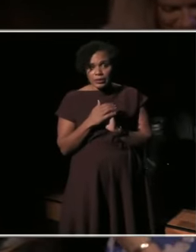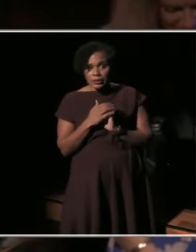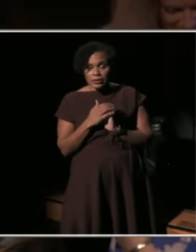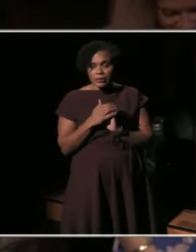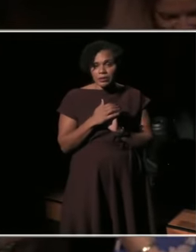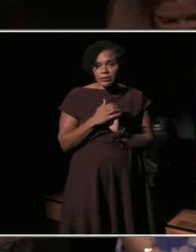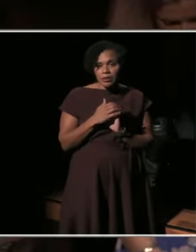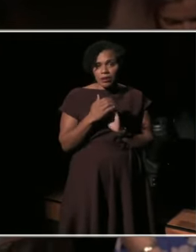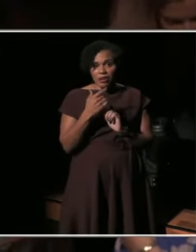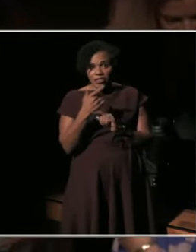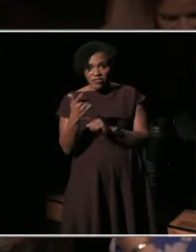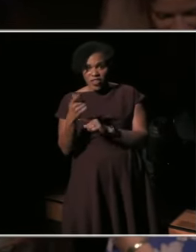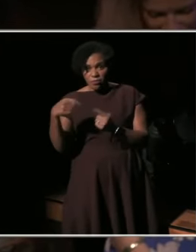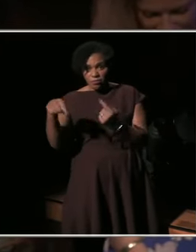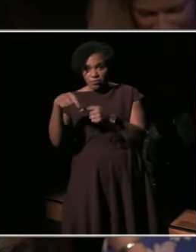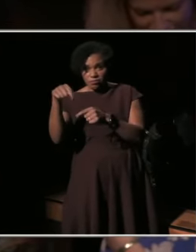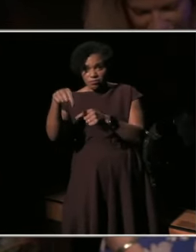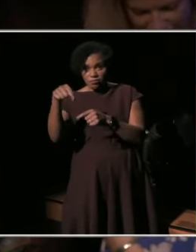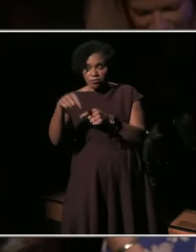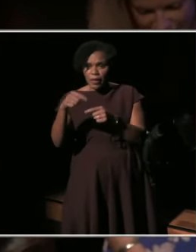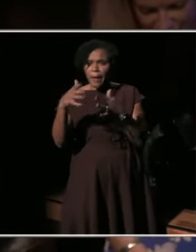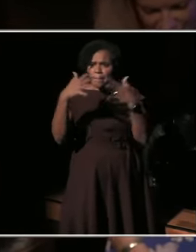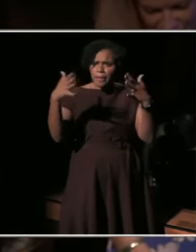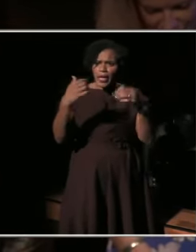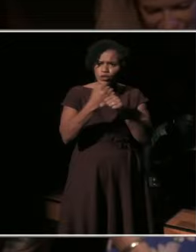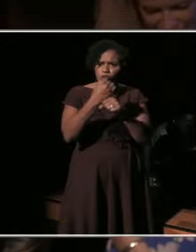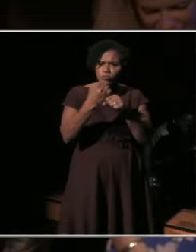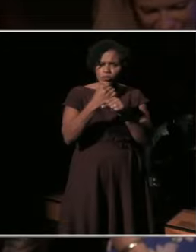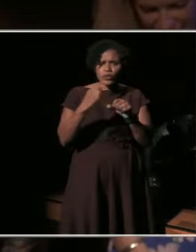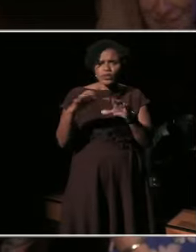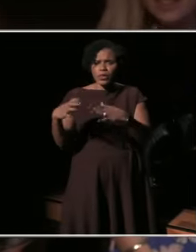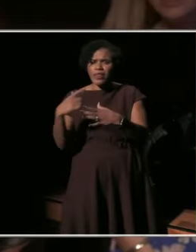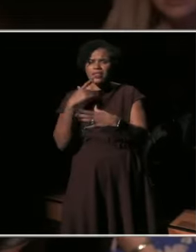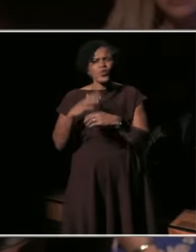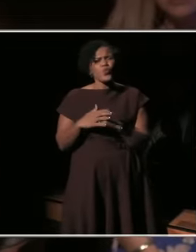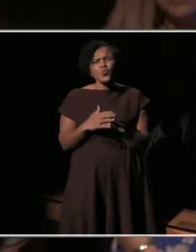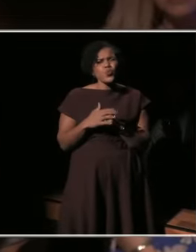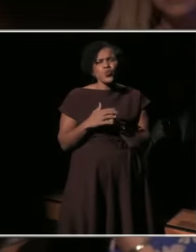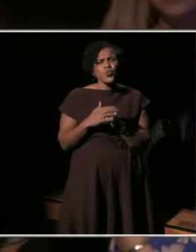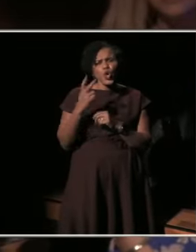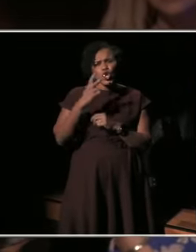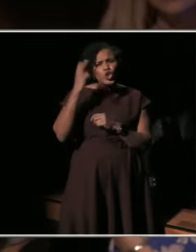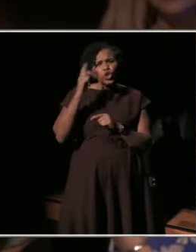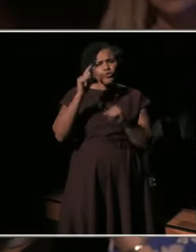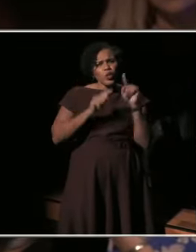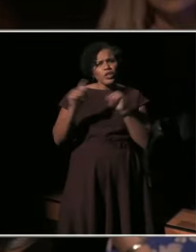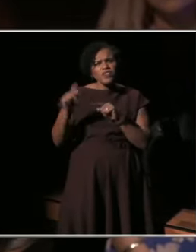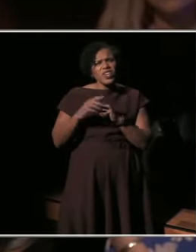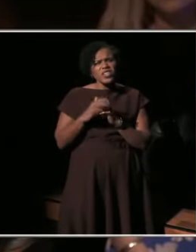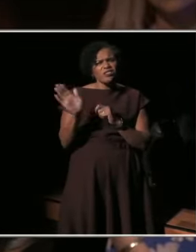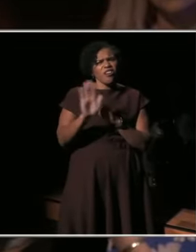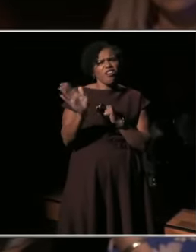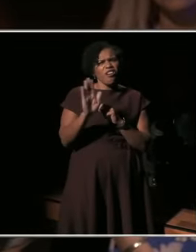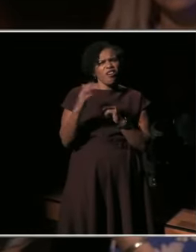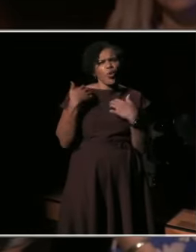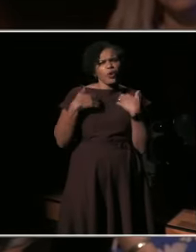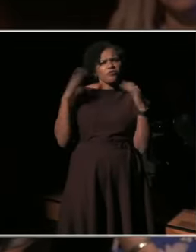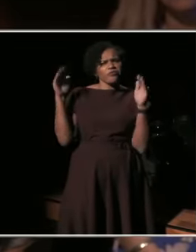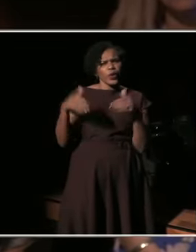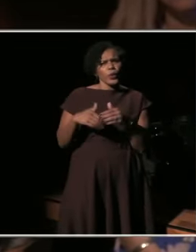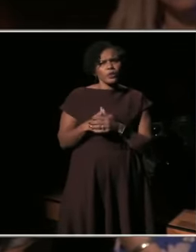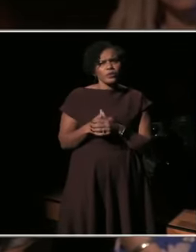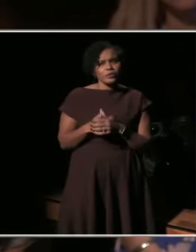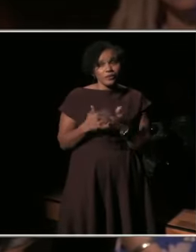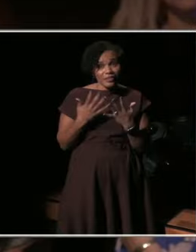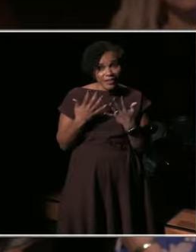that neurodiversity and disability weren't an area of diversity that they were focused on. And the fact that that